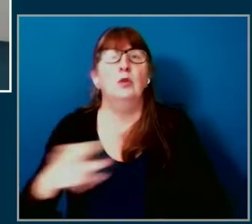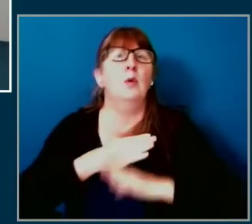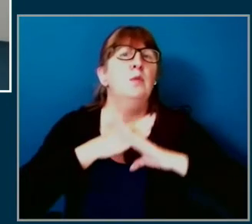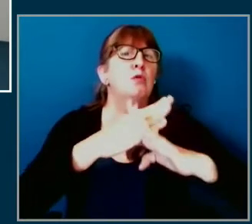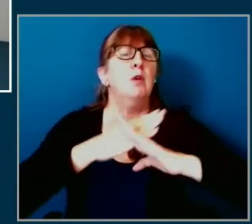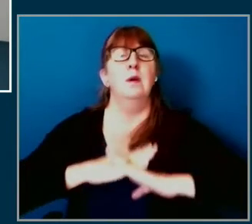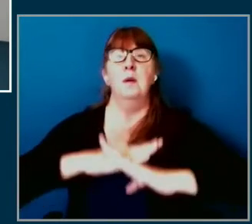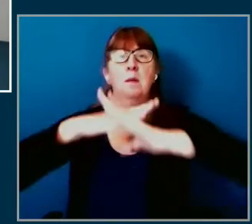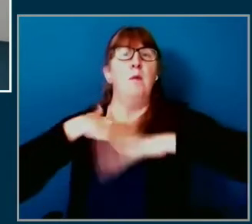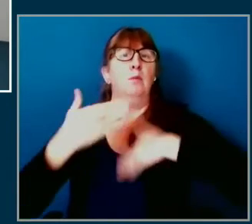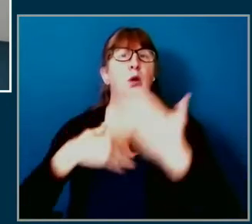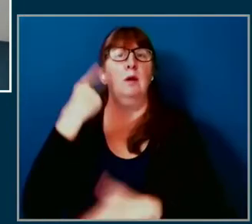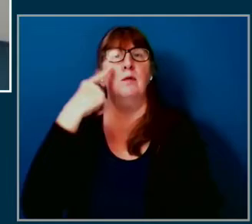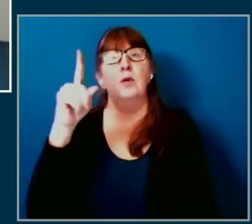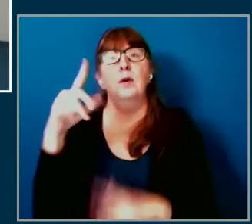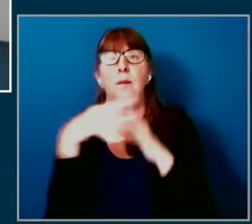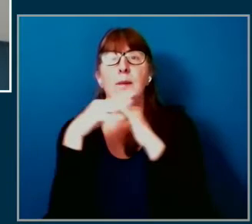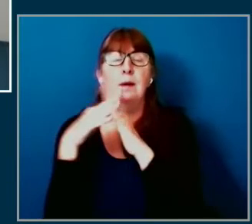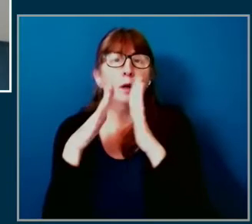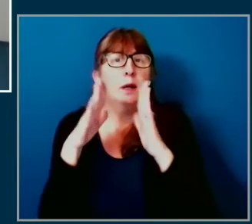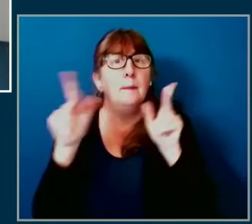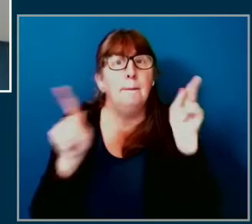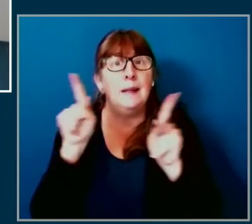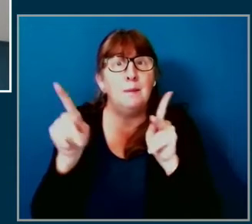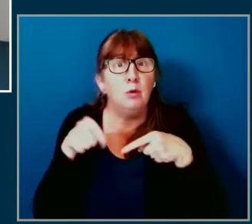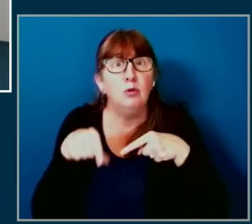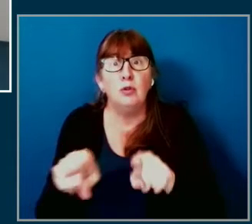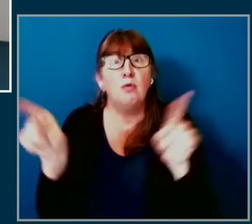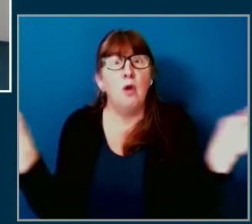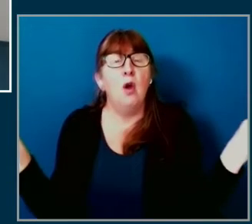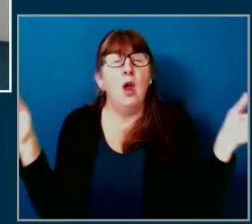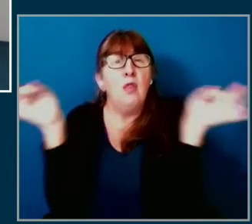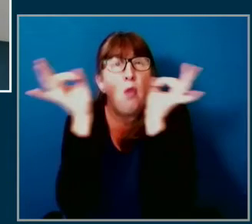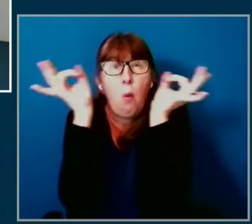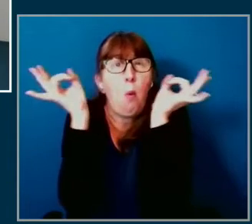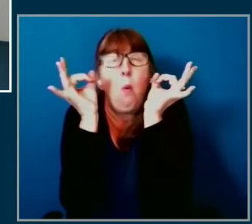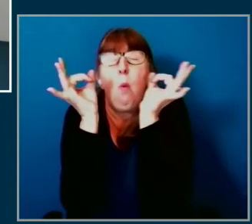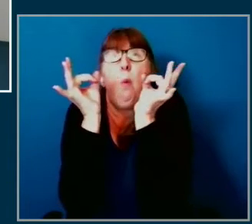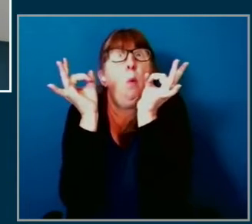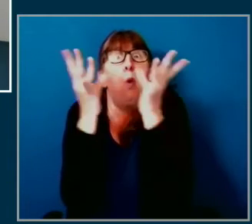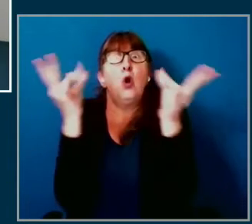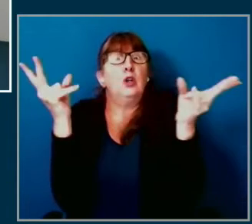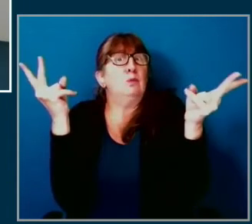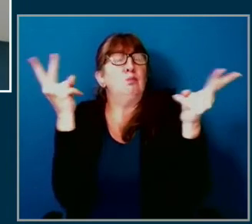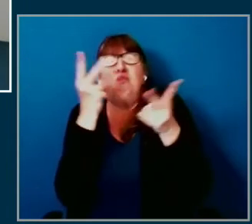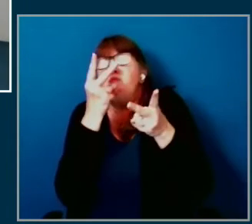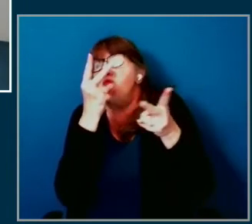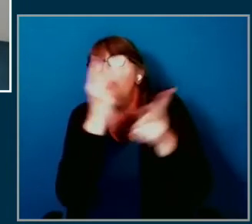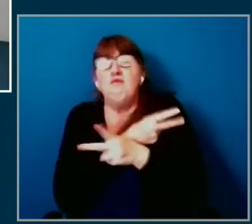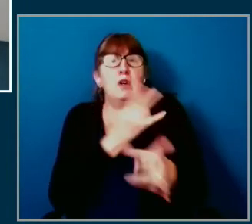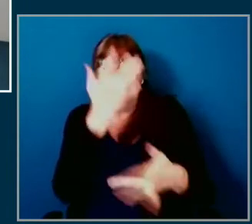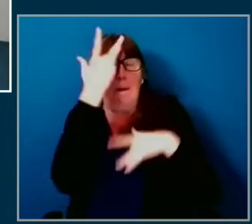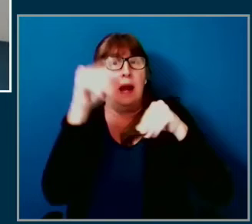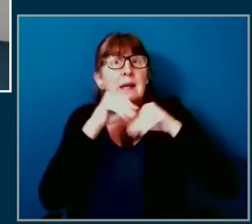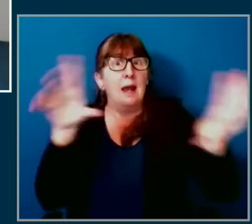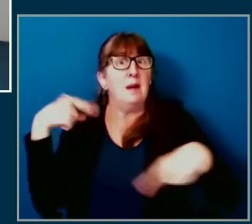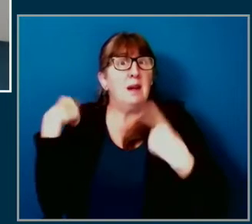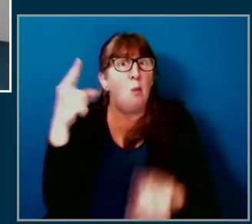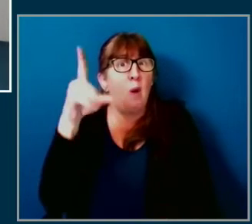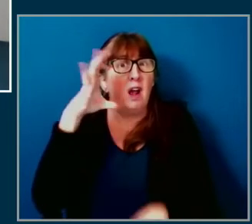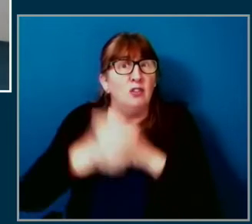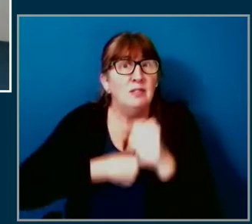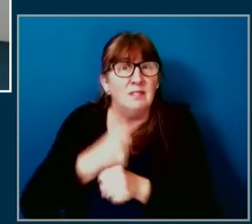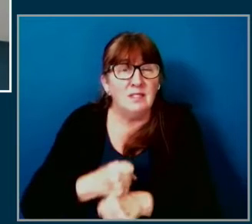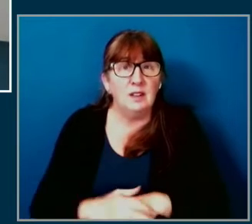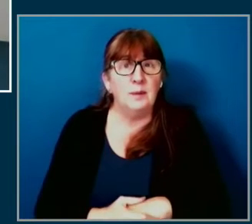for the American people in the midst of the worst pandemic in a century. Now, in my first year, I was proud to work with